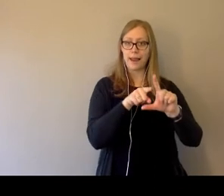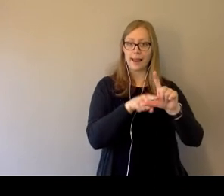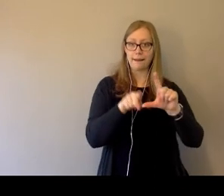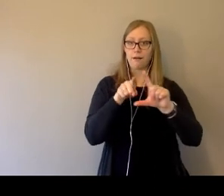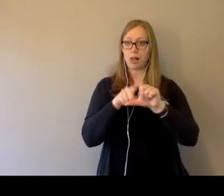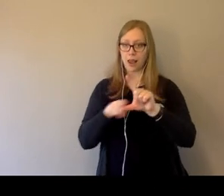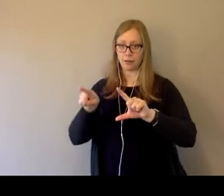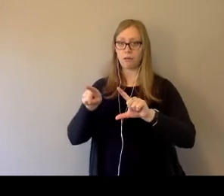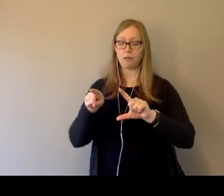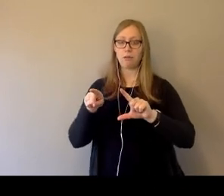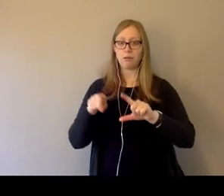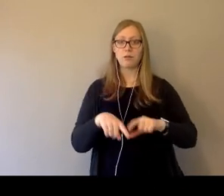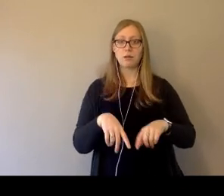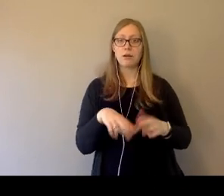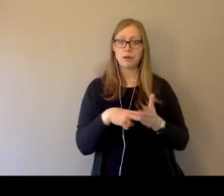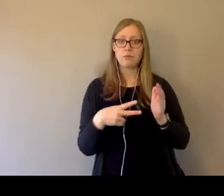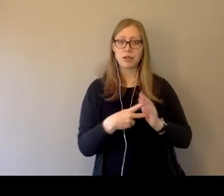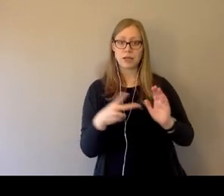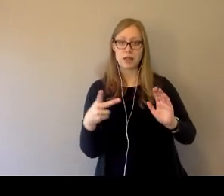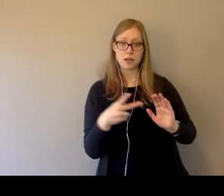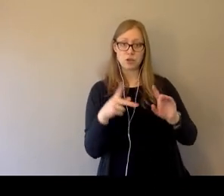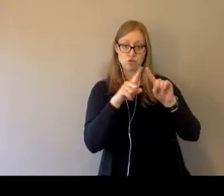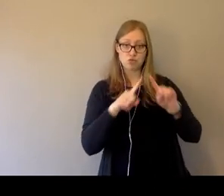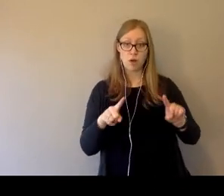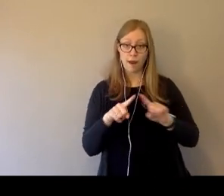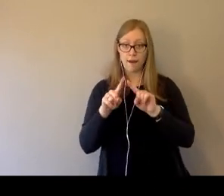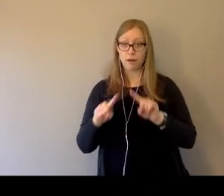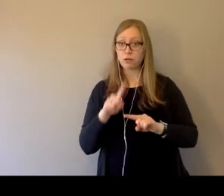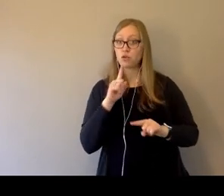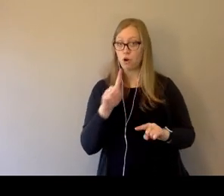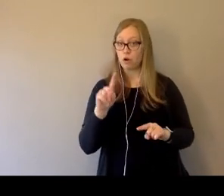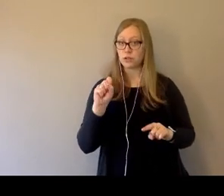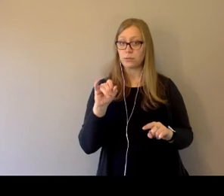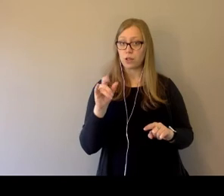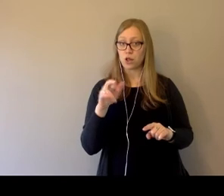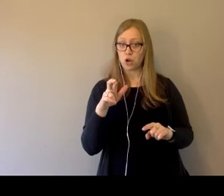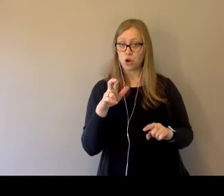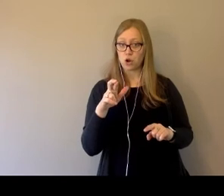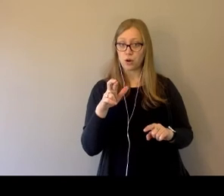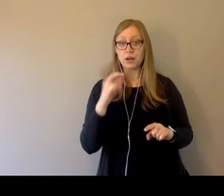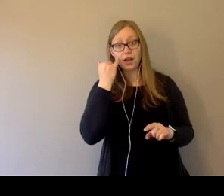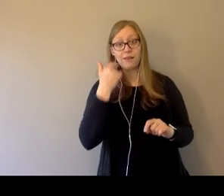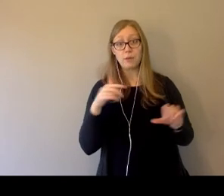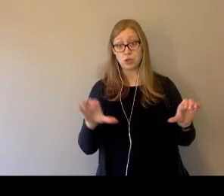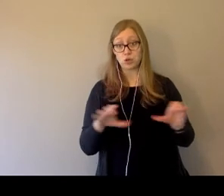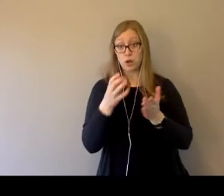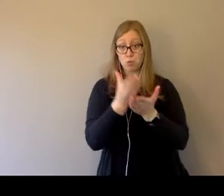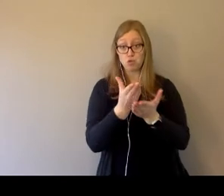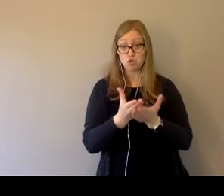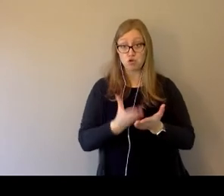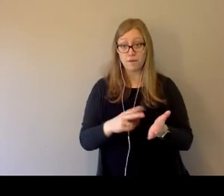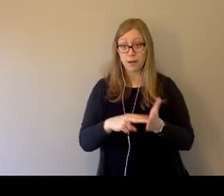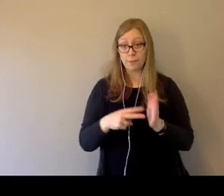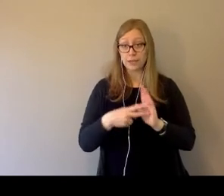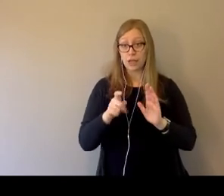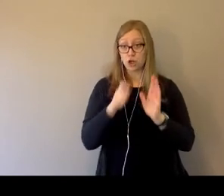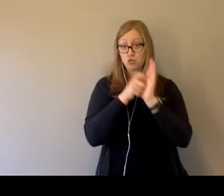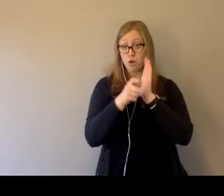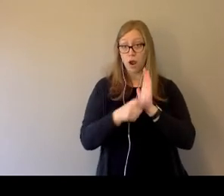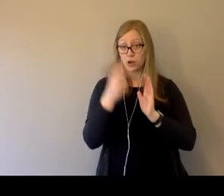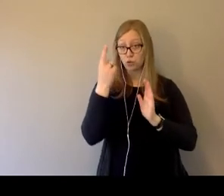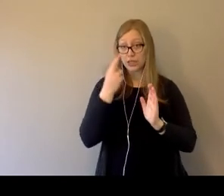right angles are congruent to each other, right? So if I was doing a proof, I would need to write the reason. So I'm just sketching it down.